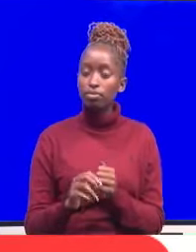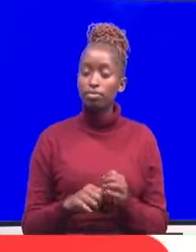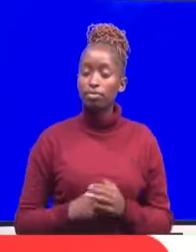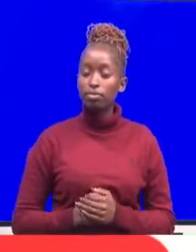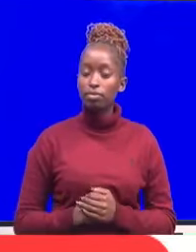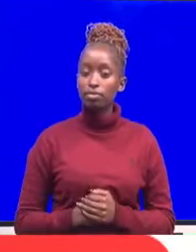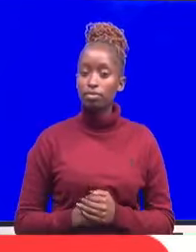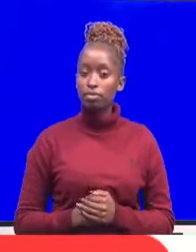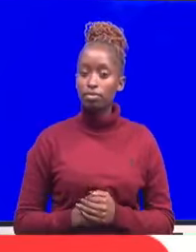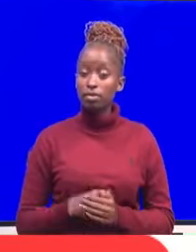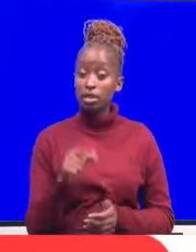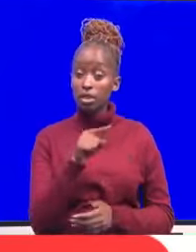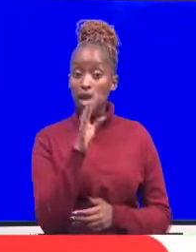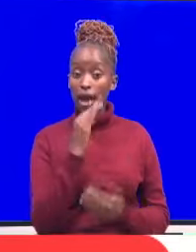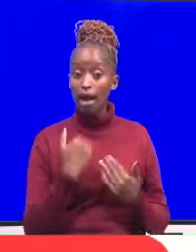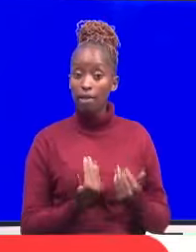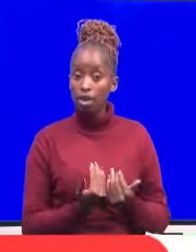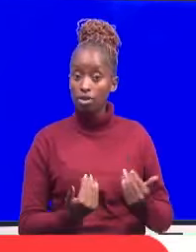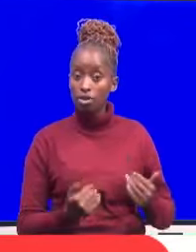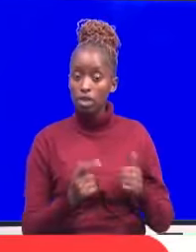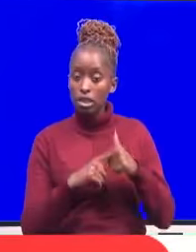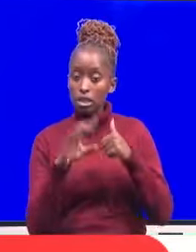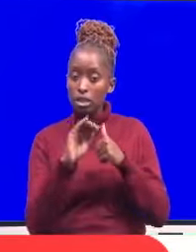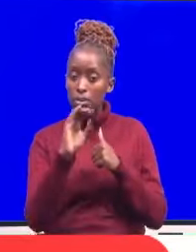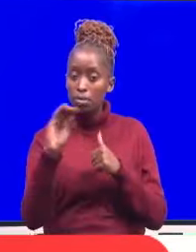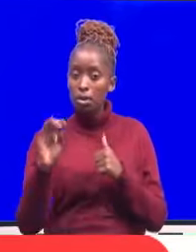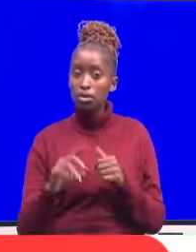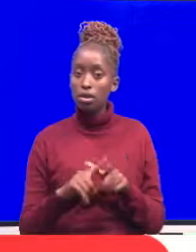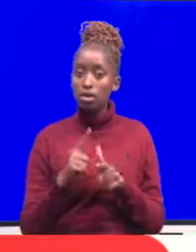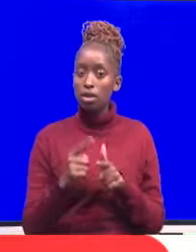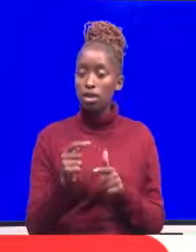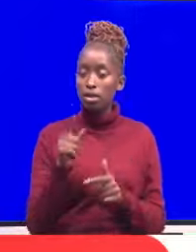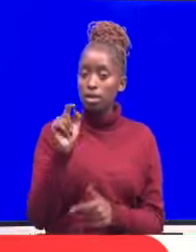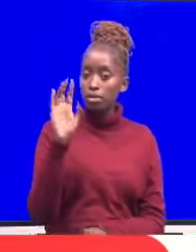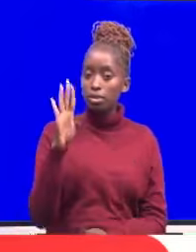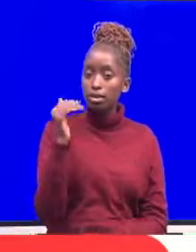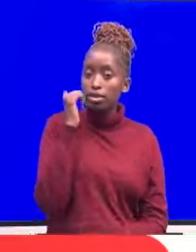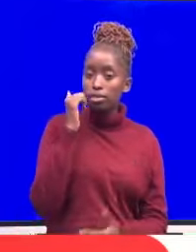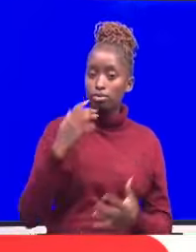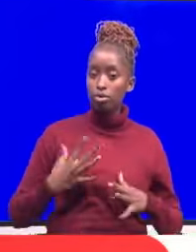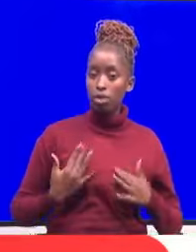being children. Up to 60% of our TB patients are under